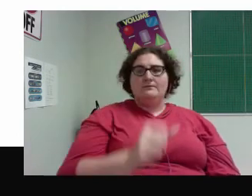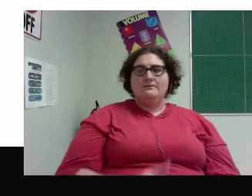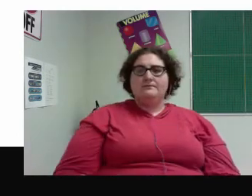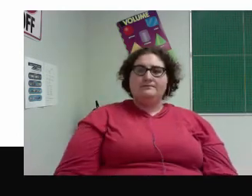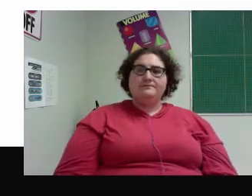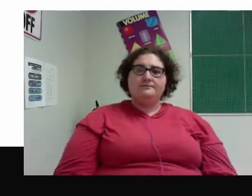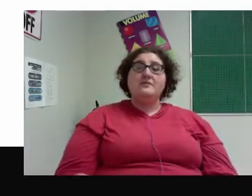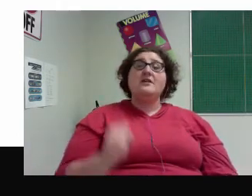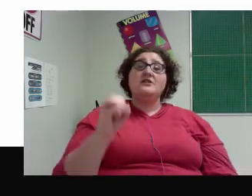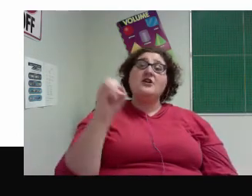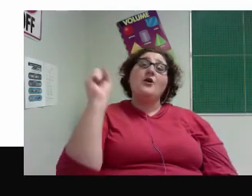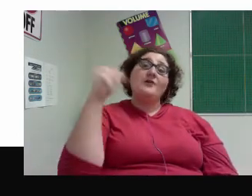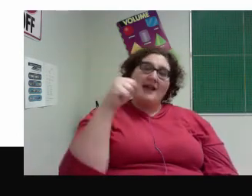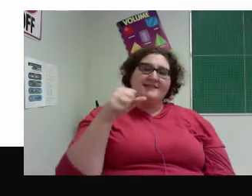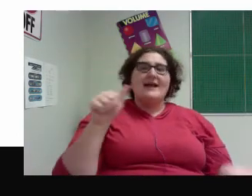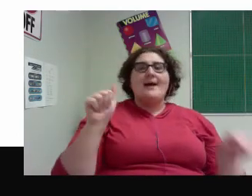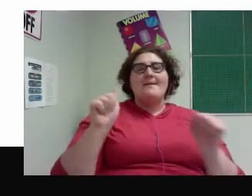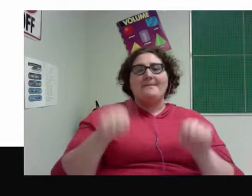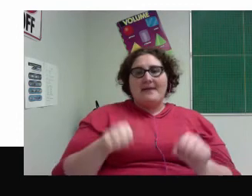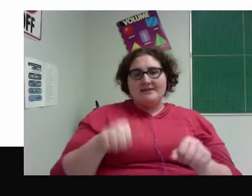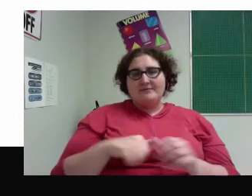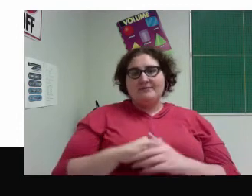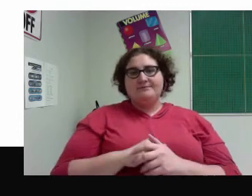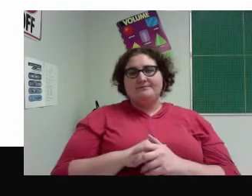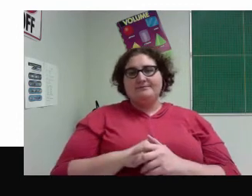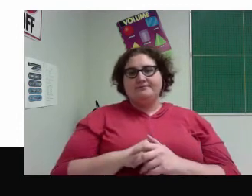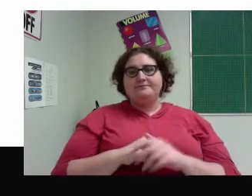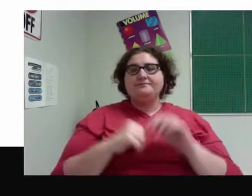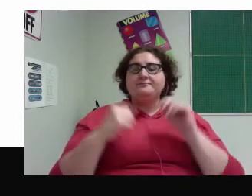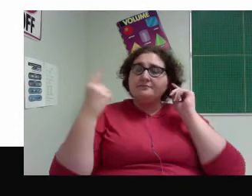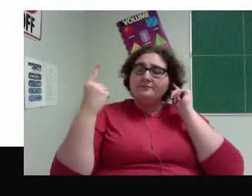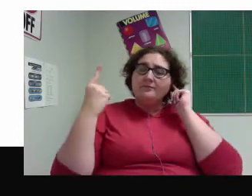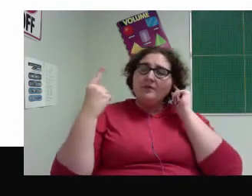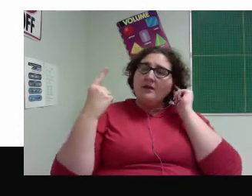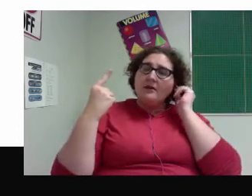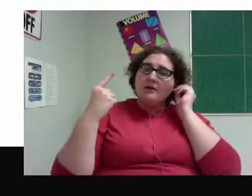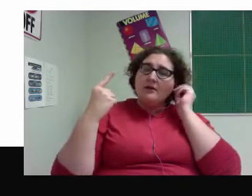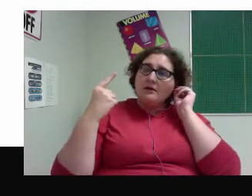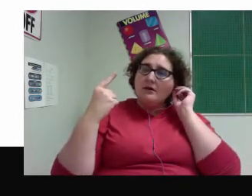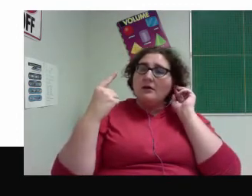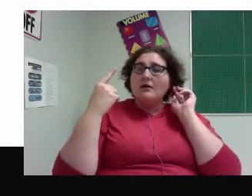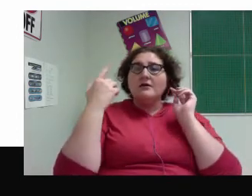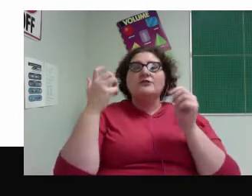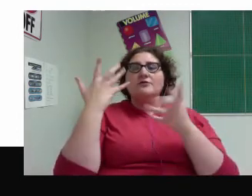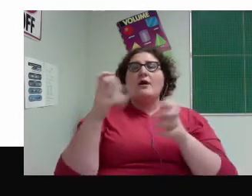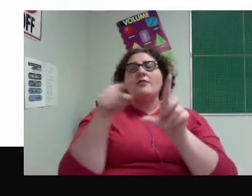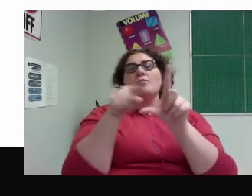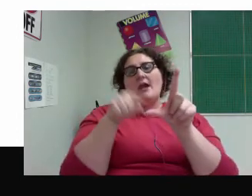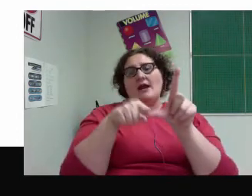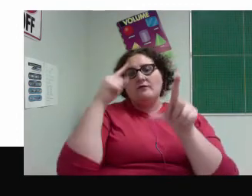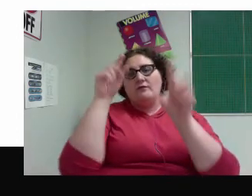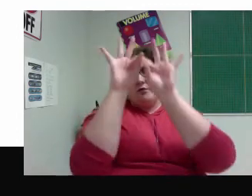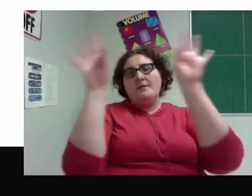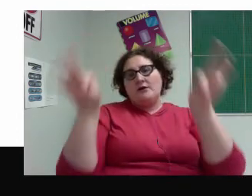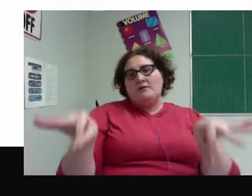So yes, it's possible. And again, it's because you're looking to make a picture frame, you're looking for that right angle right here.